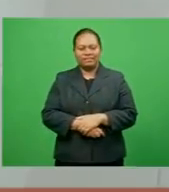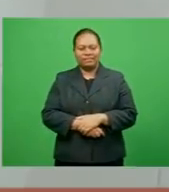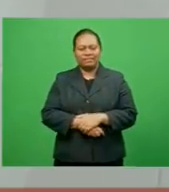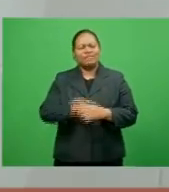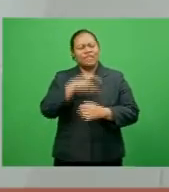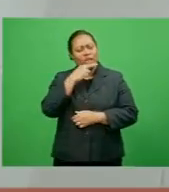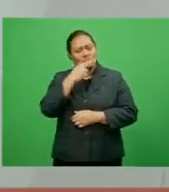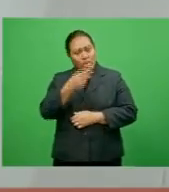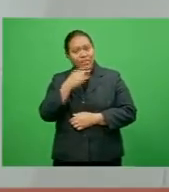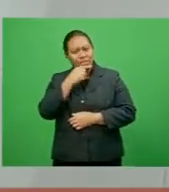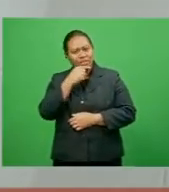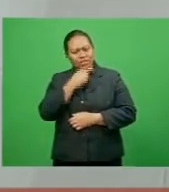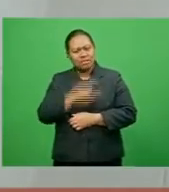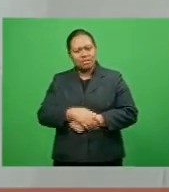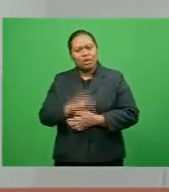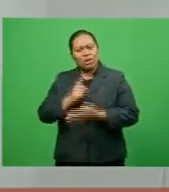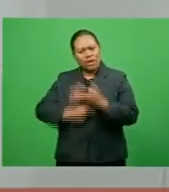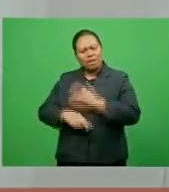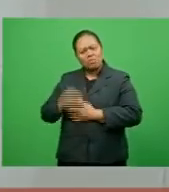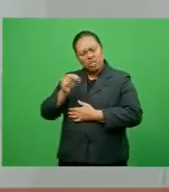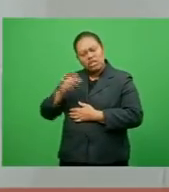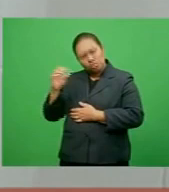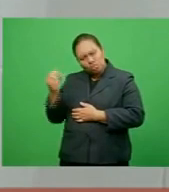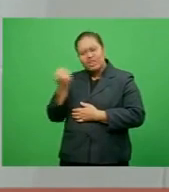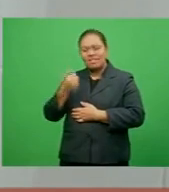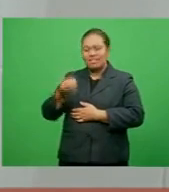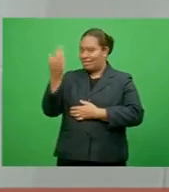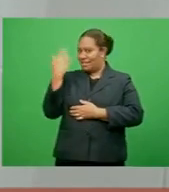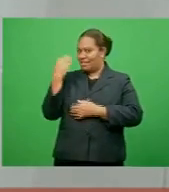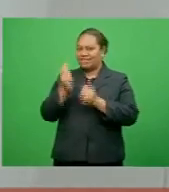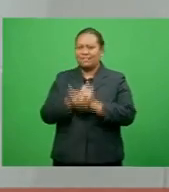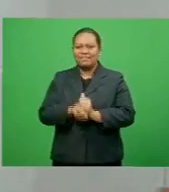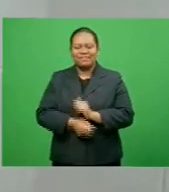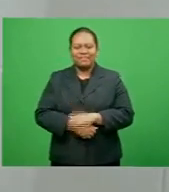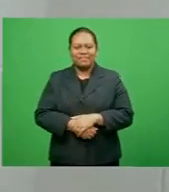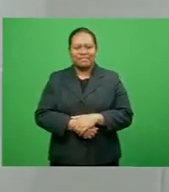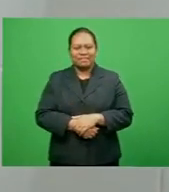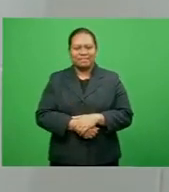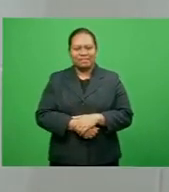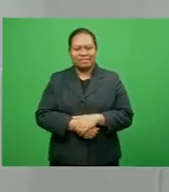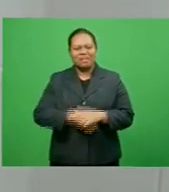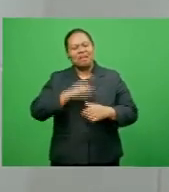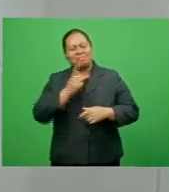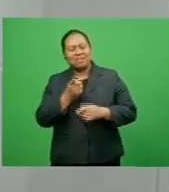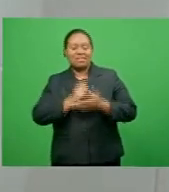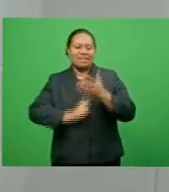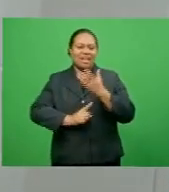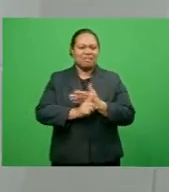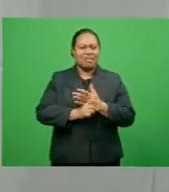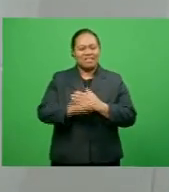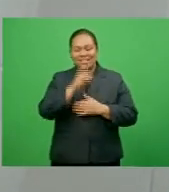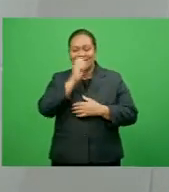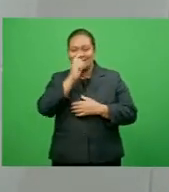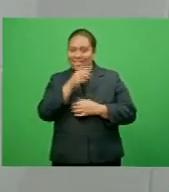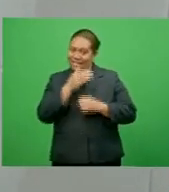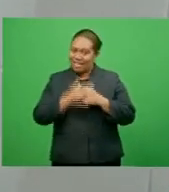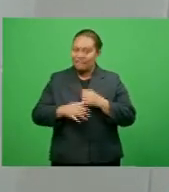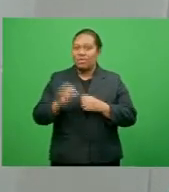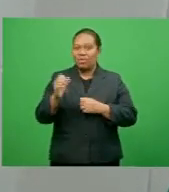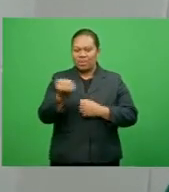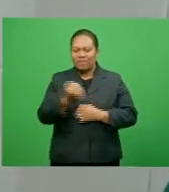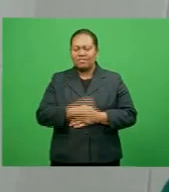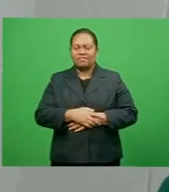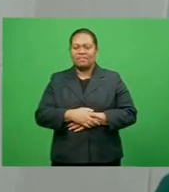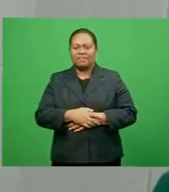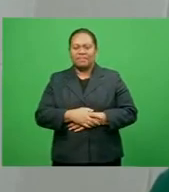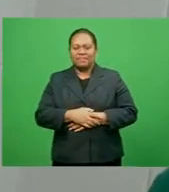boys that we need to win our last 4 games. It was unfortunately tonight that we could not make it. I think there was some error